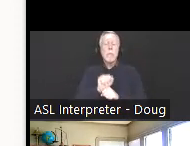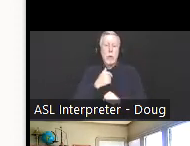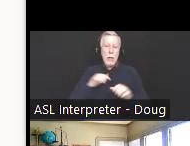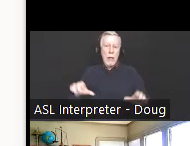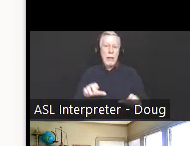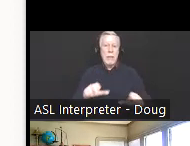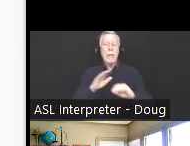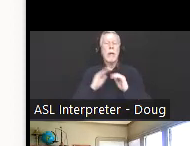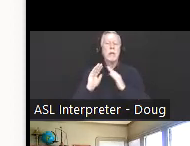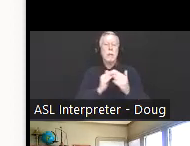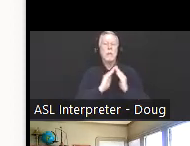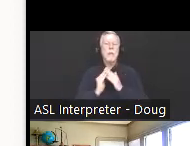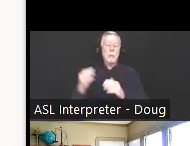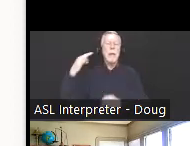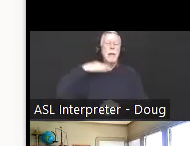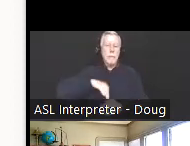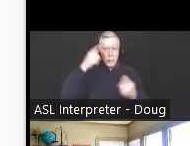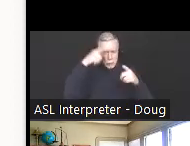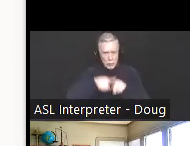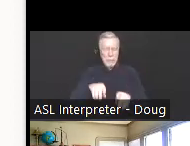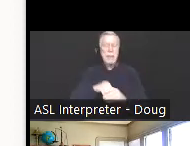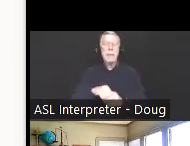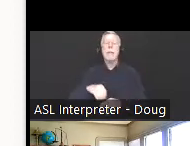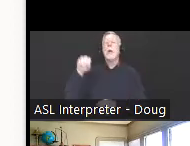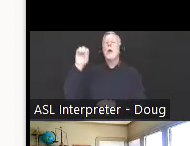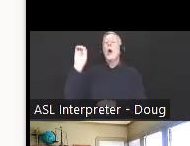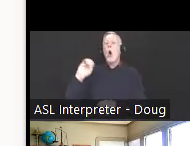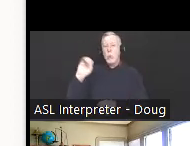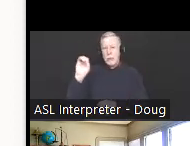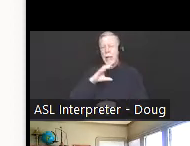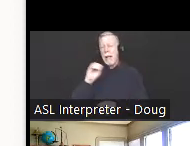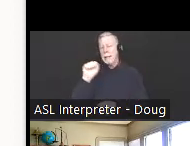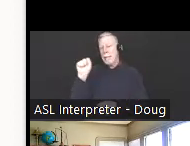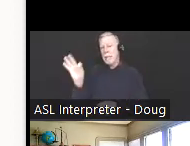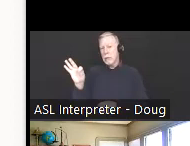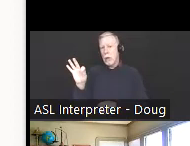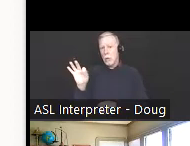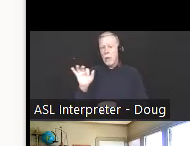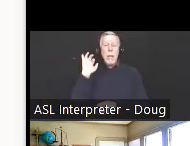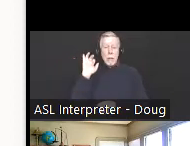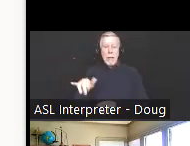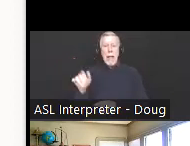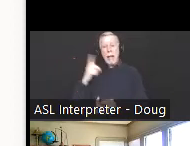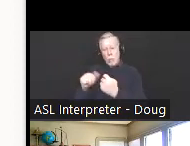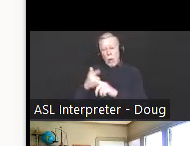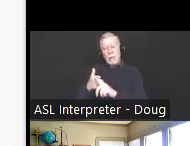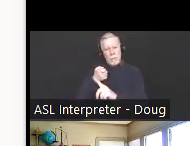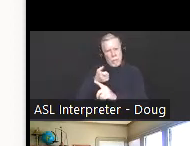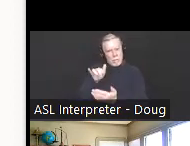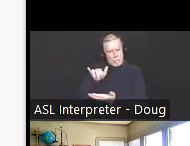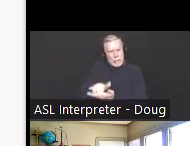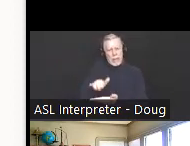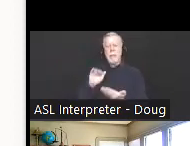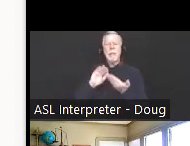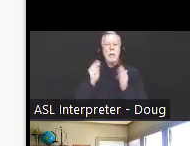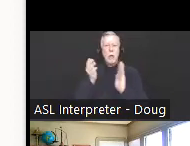community benefits agreements in Oakland and San Francisco, where that was an outgrowth of it, that the community